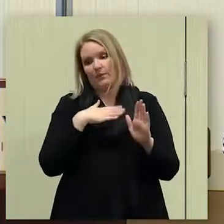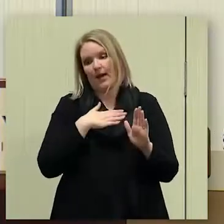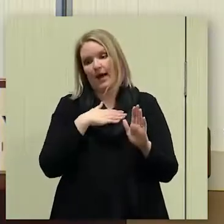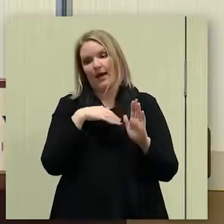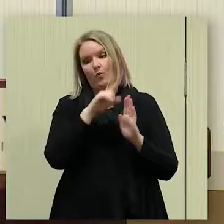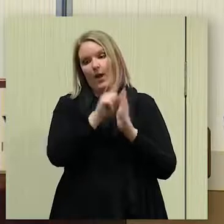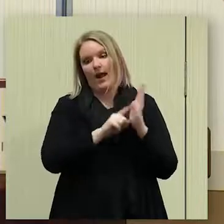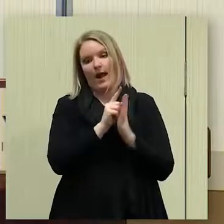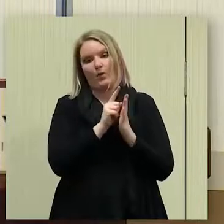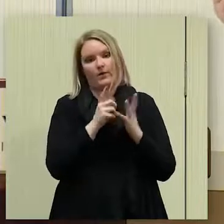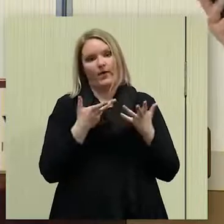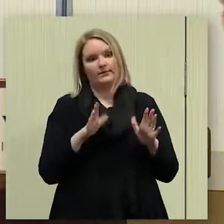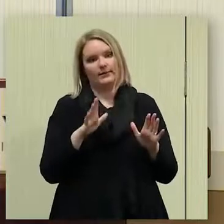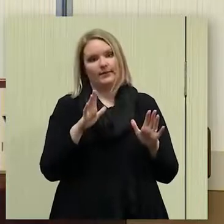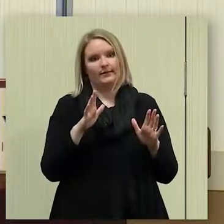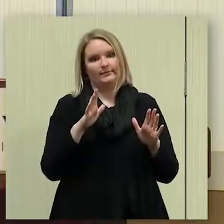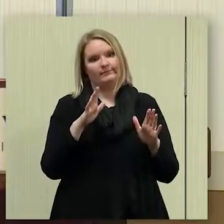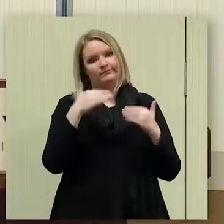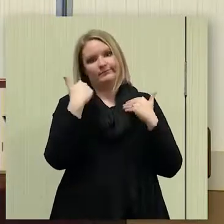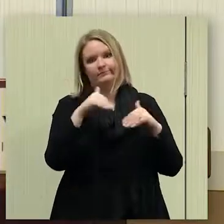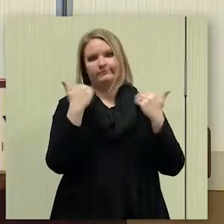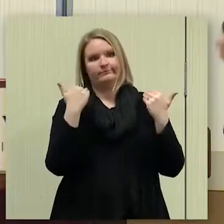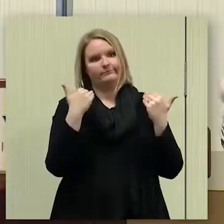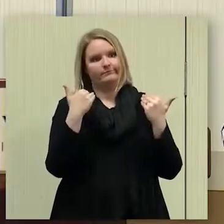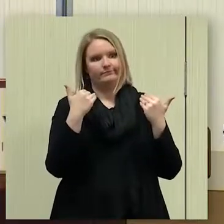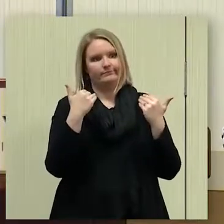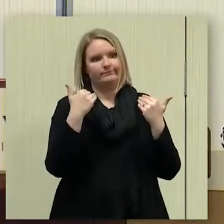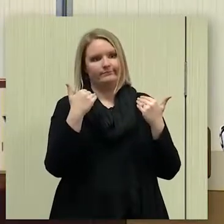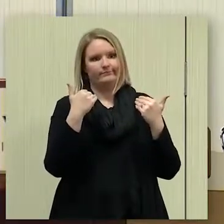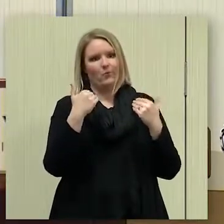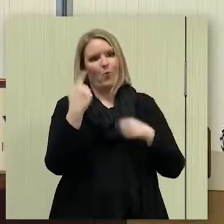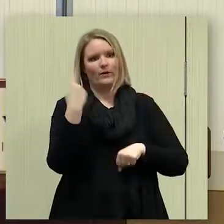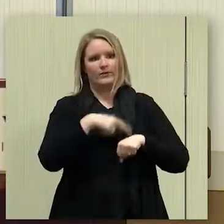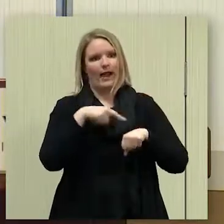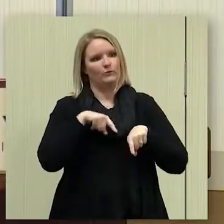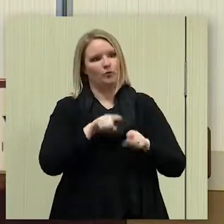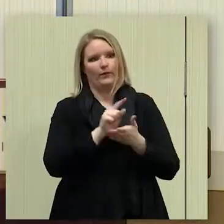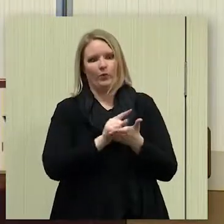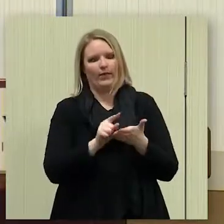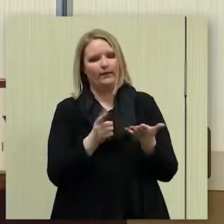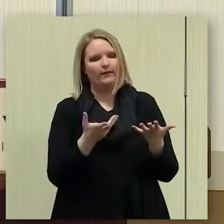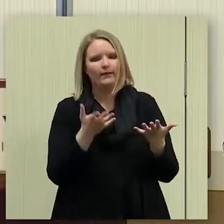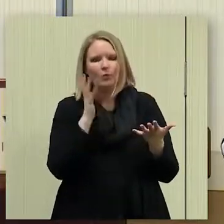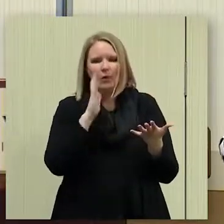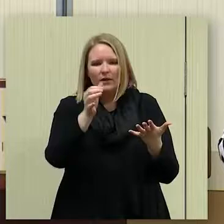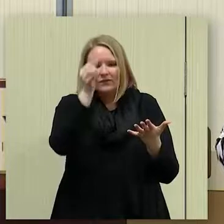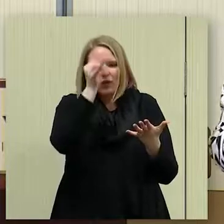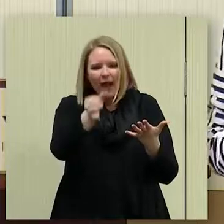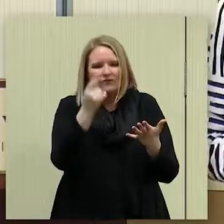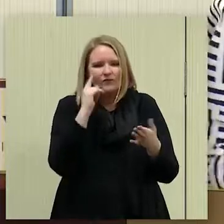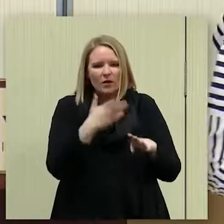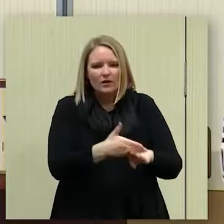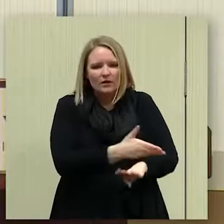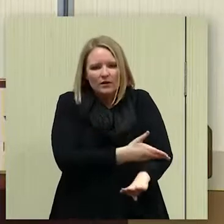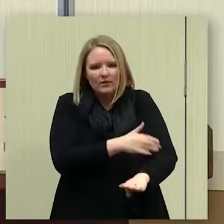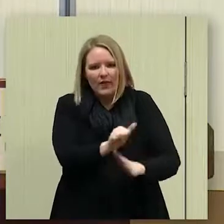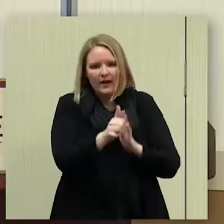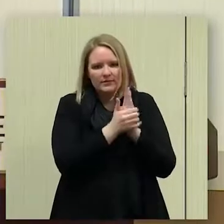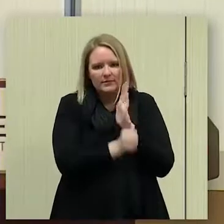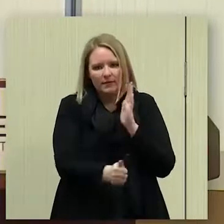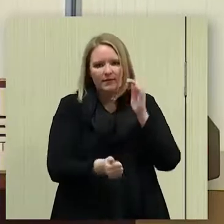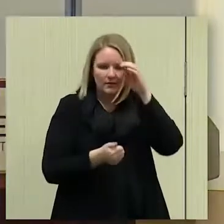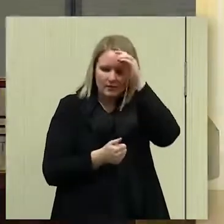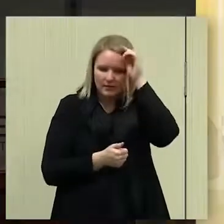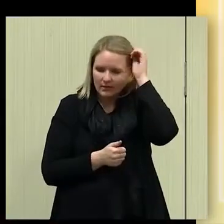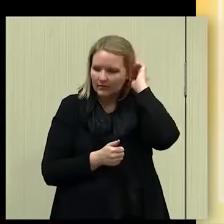half an hour, or whatever, 1 hour a week or half an hour a day to work on these skills, it's going to take a long time for some of our children to learn these